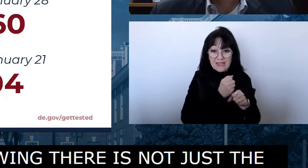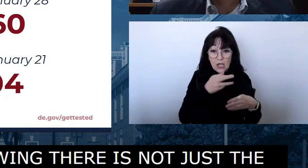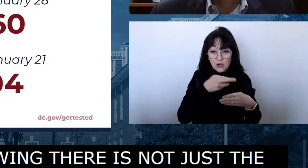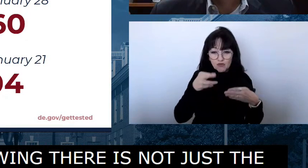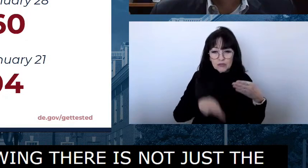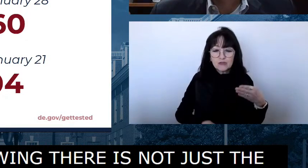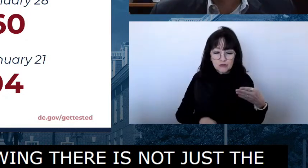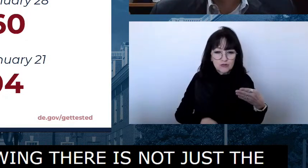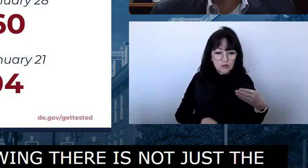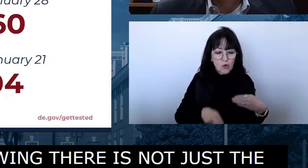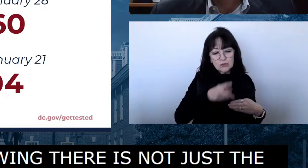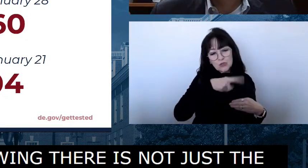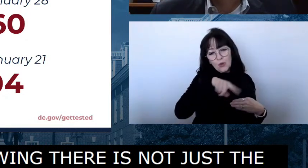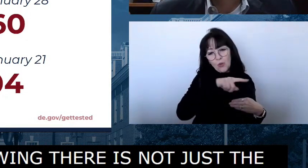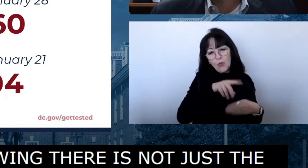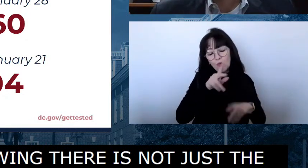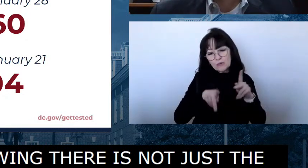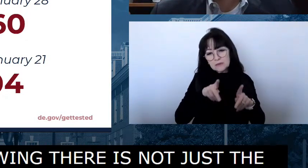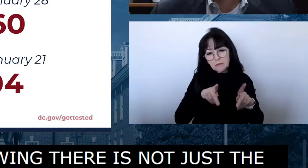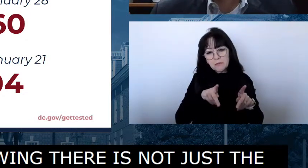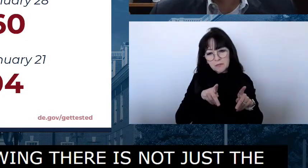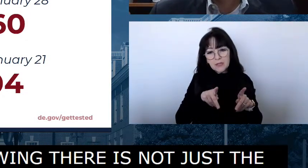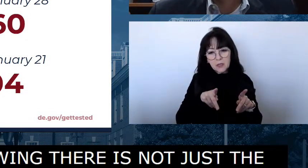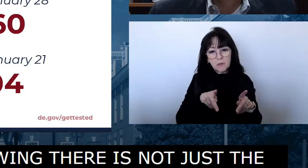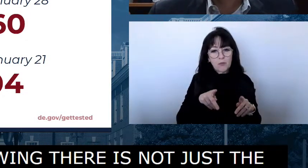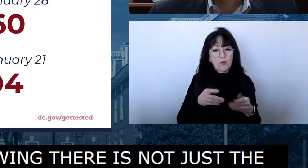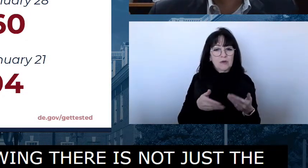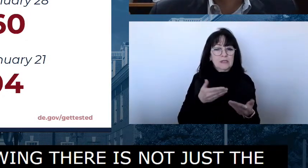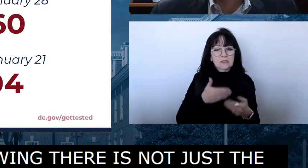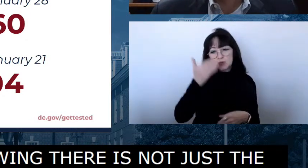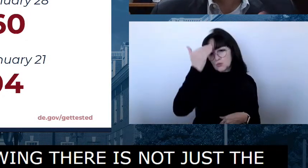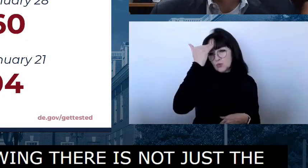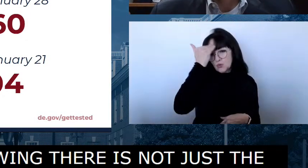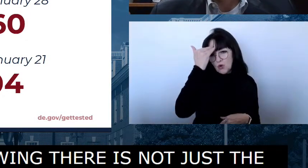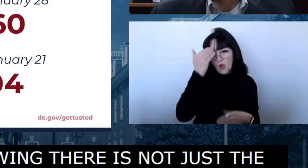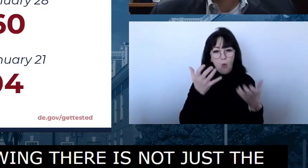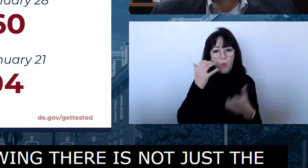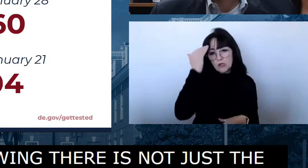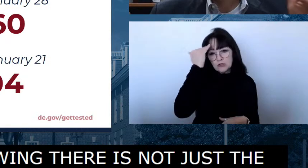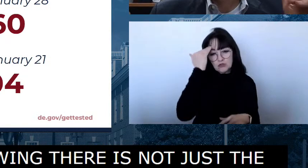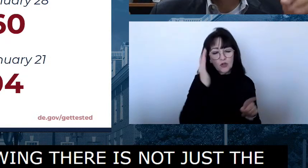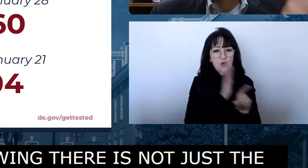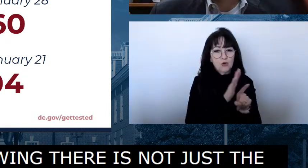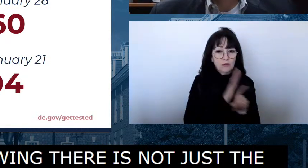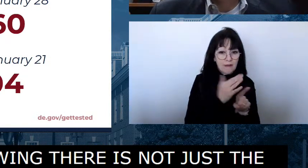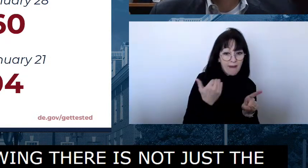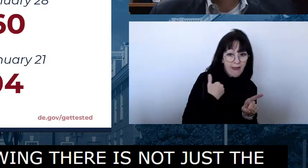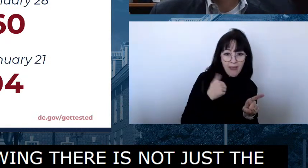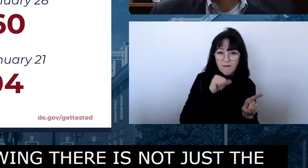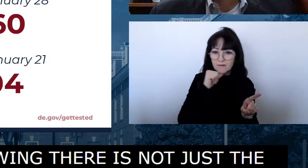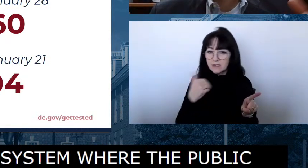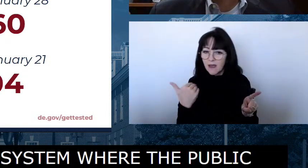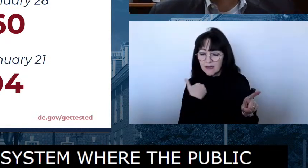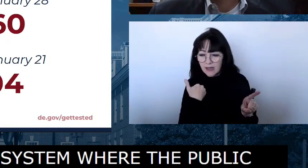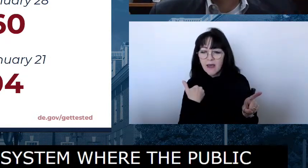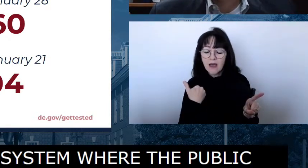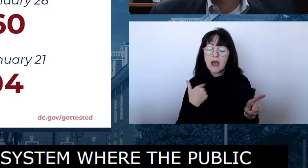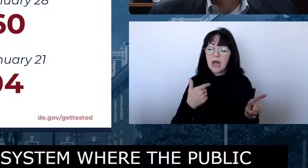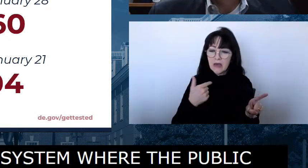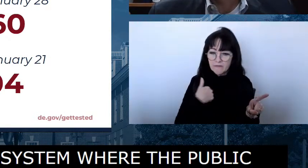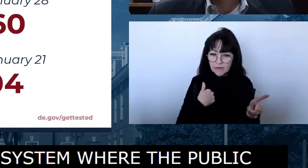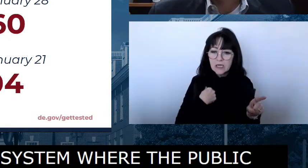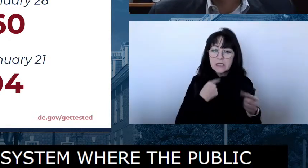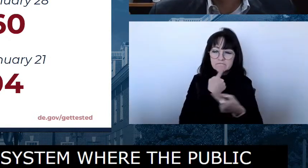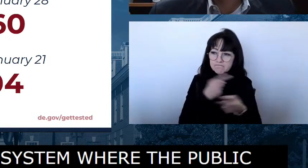helping ensure people know their status as early as possible and make sure they make smart decisions. So again, I've mentioned a few options, we also have